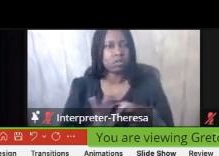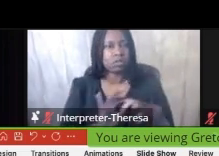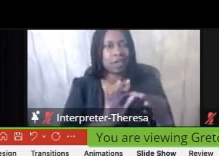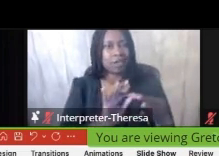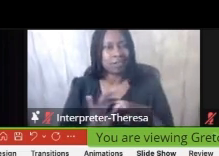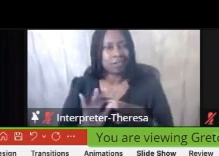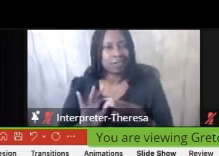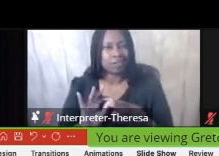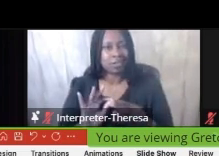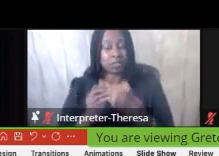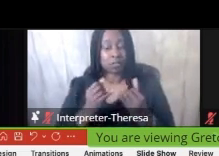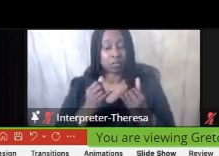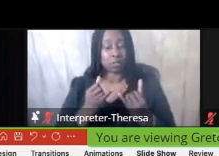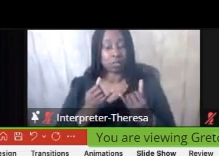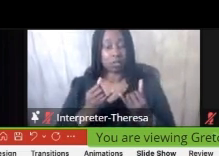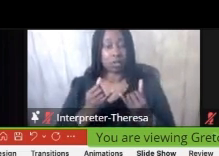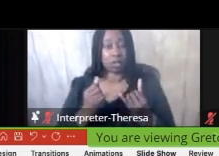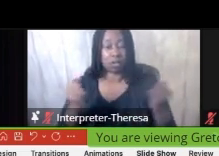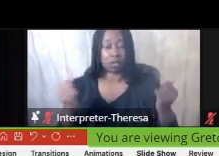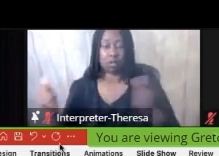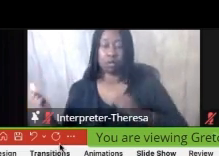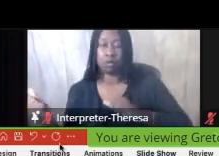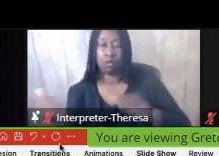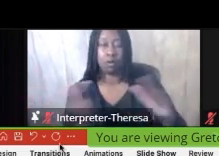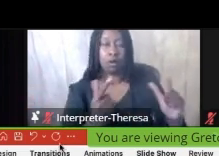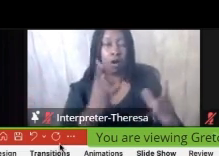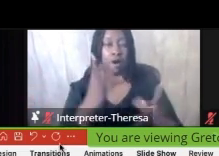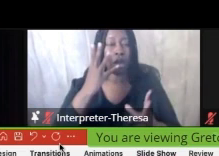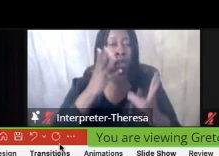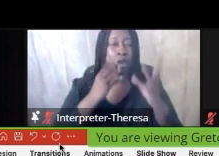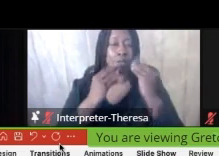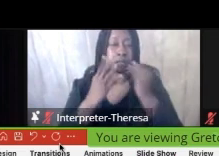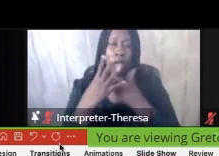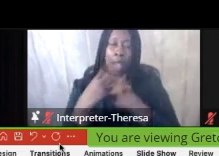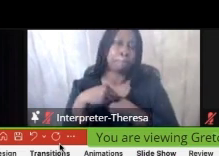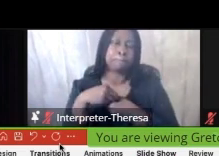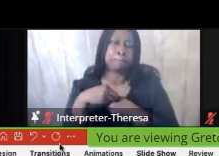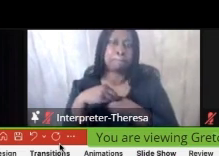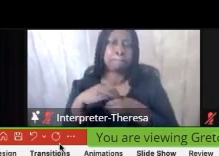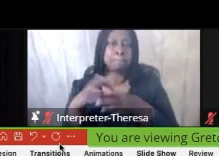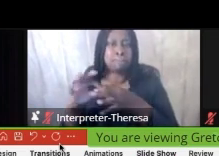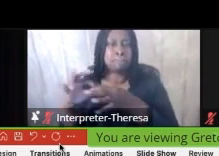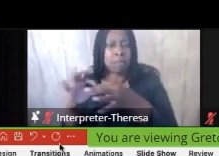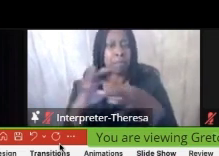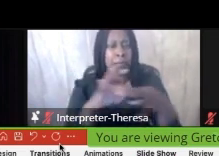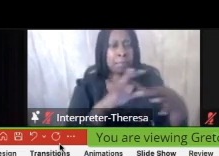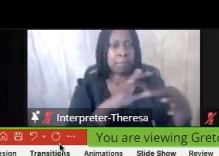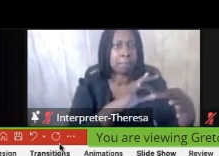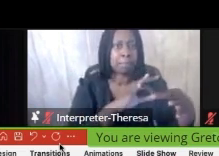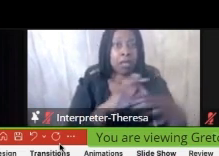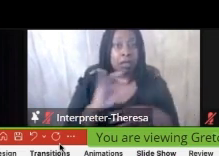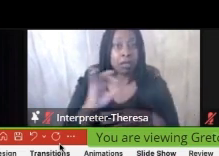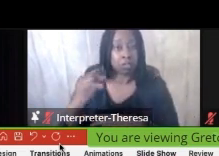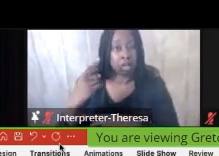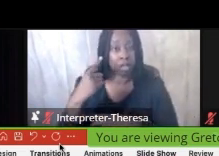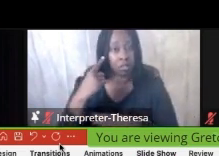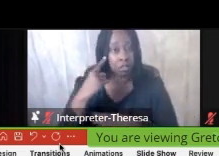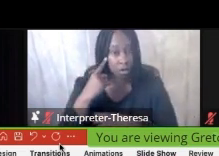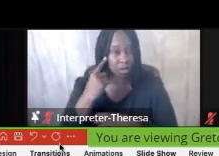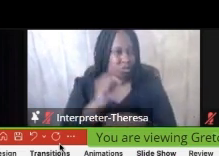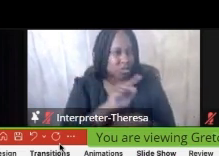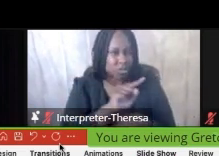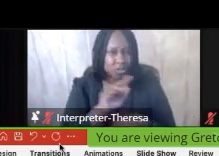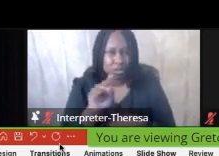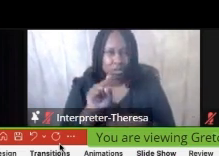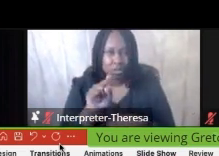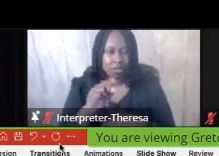current experience of all of those users. And so that's where we want to seed this thought for you, is that when you're